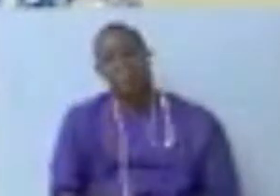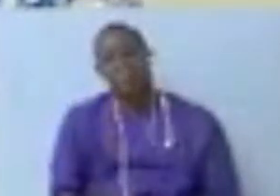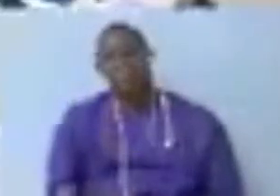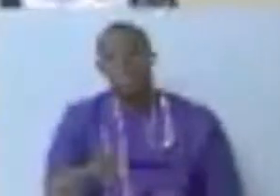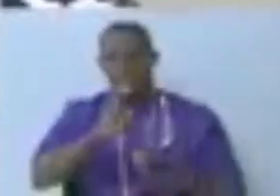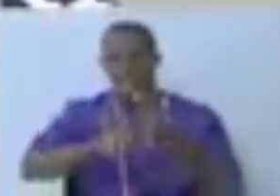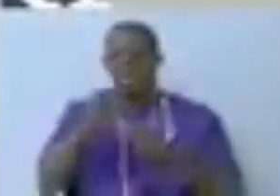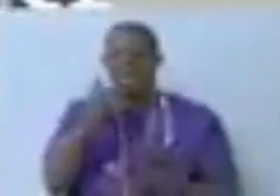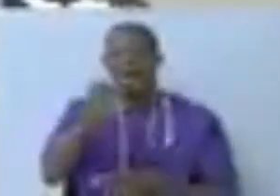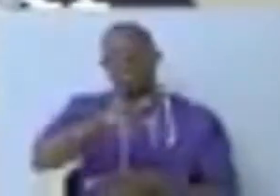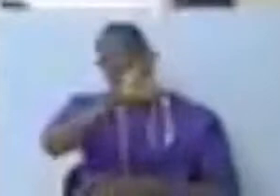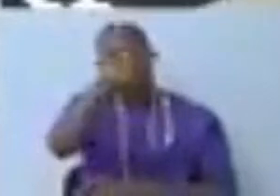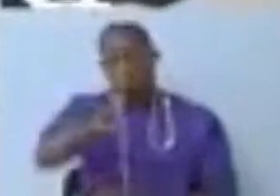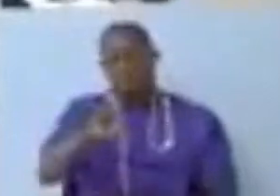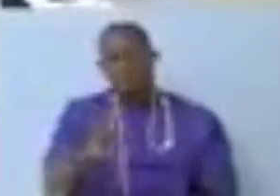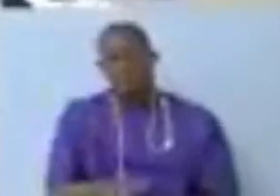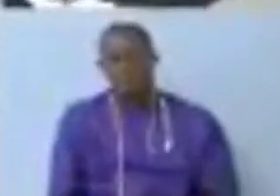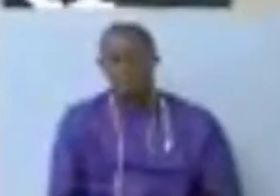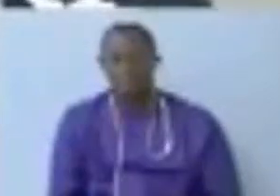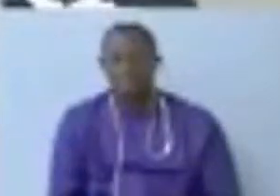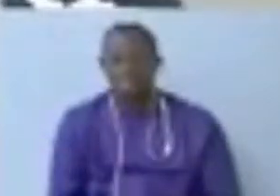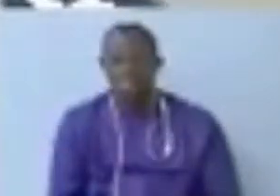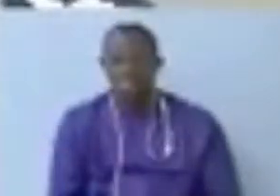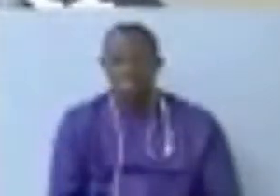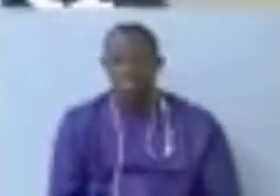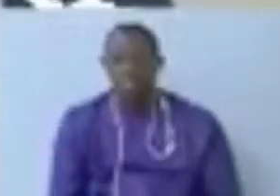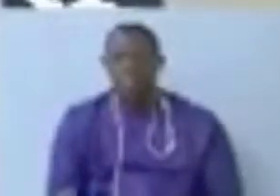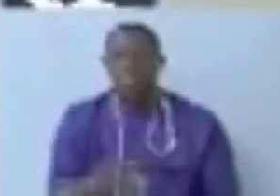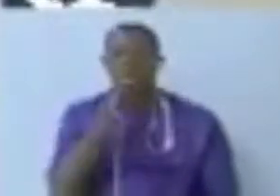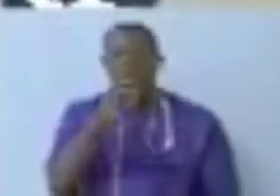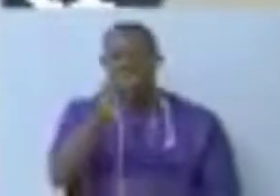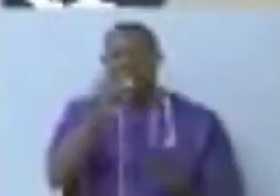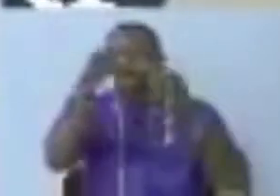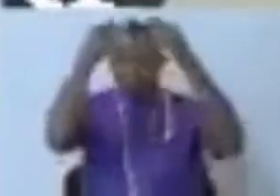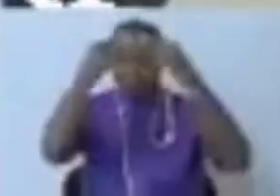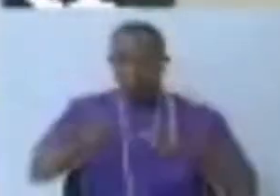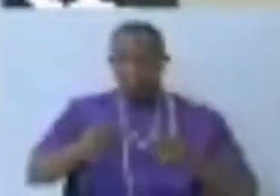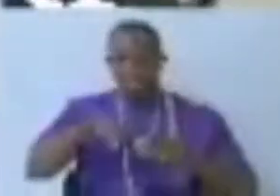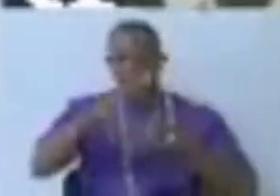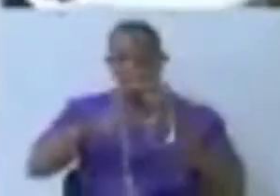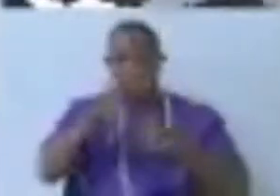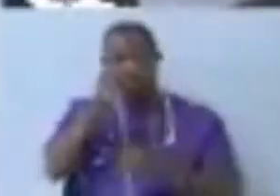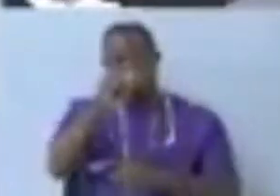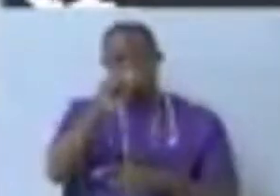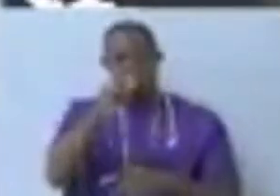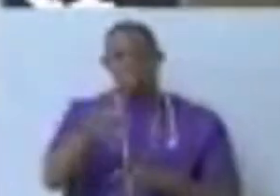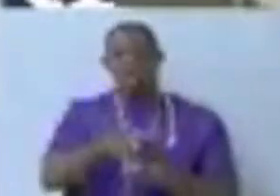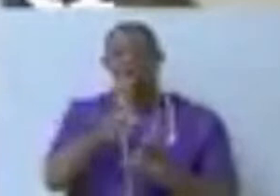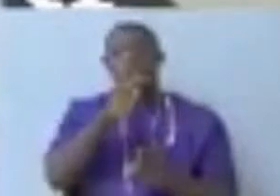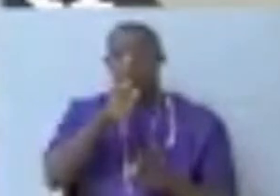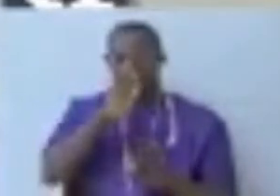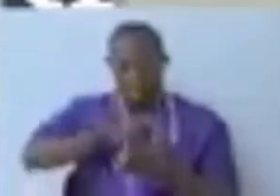He further asked. This statement is attributed to you by Jollof News.